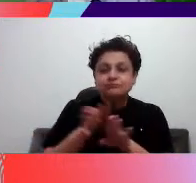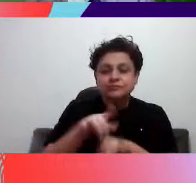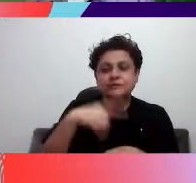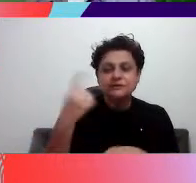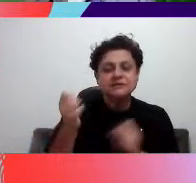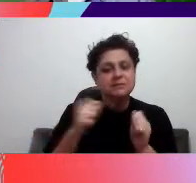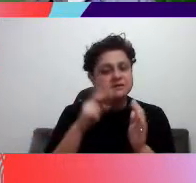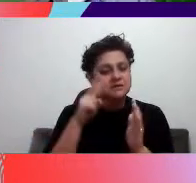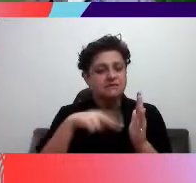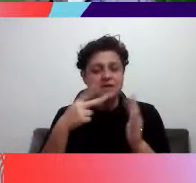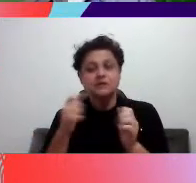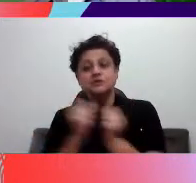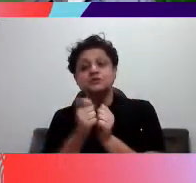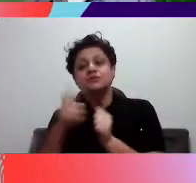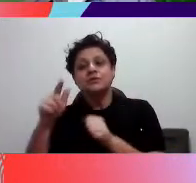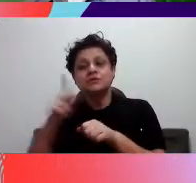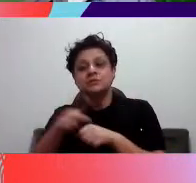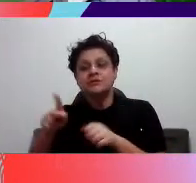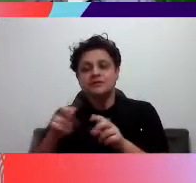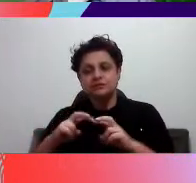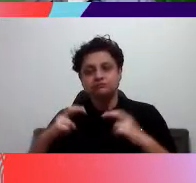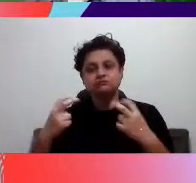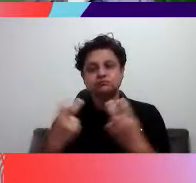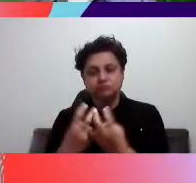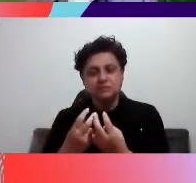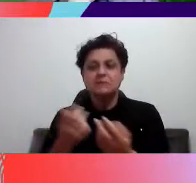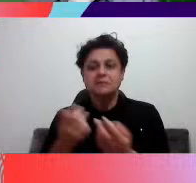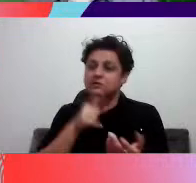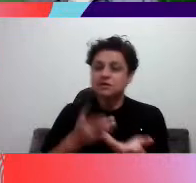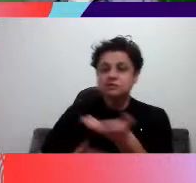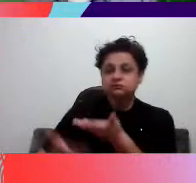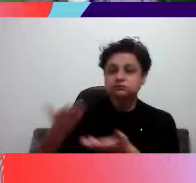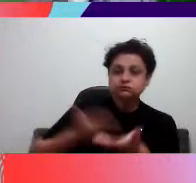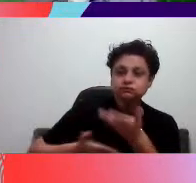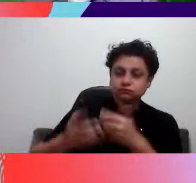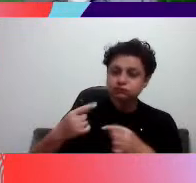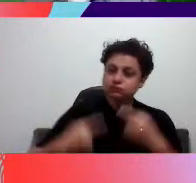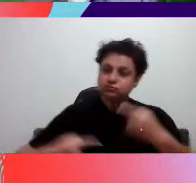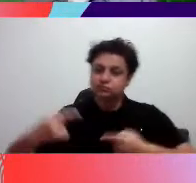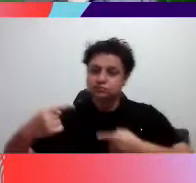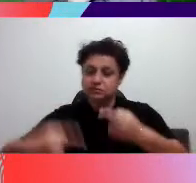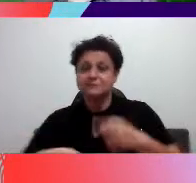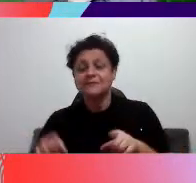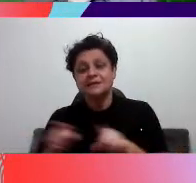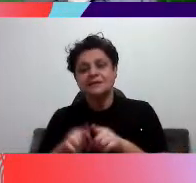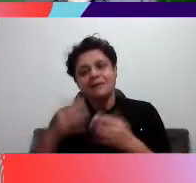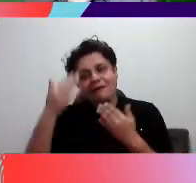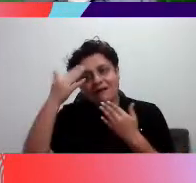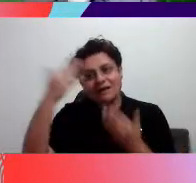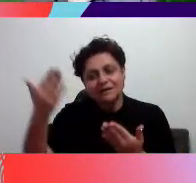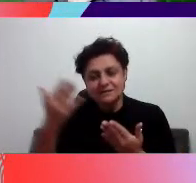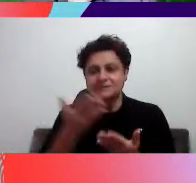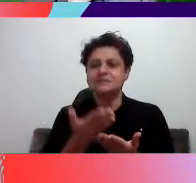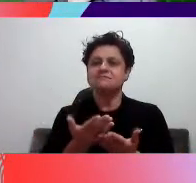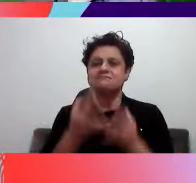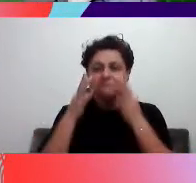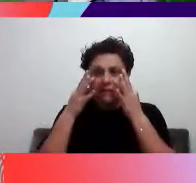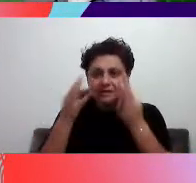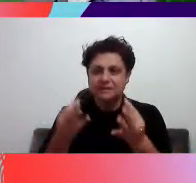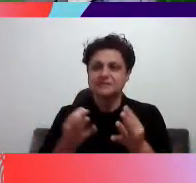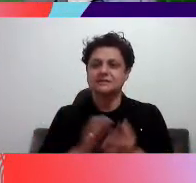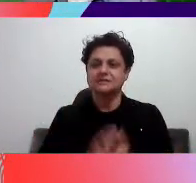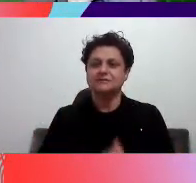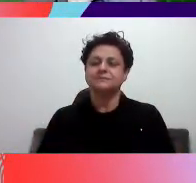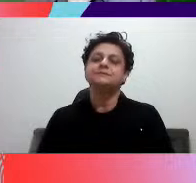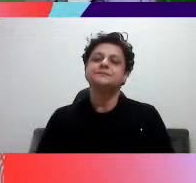discussion. And I would like to thank you very much for your attention. And if you have any